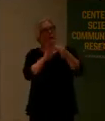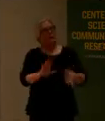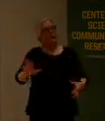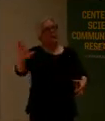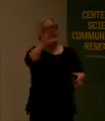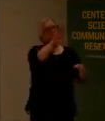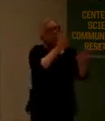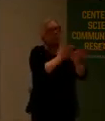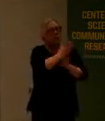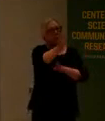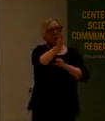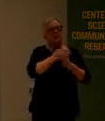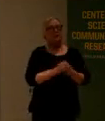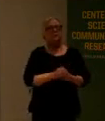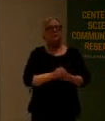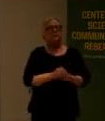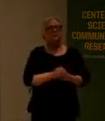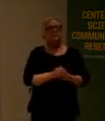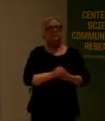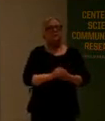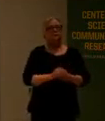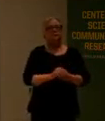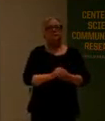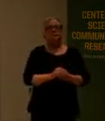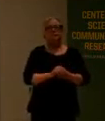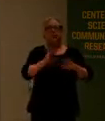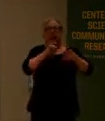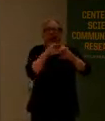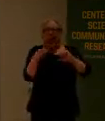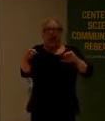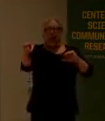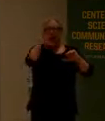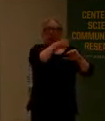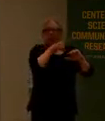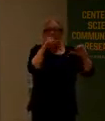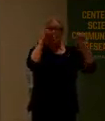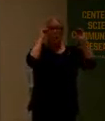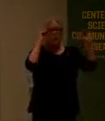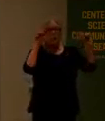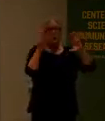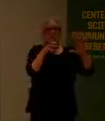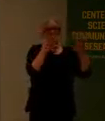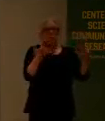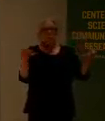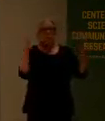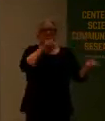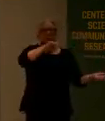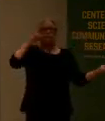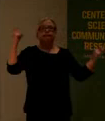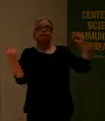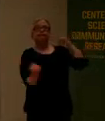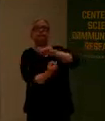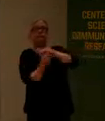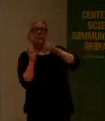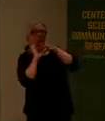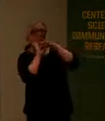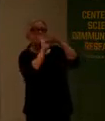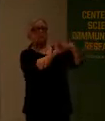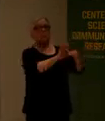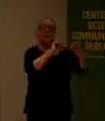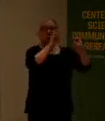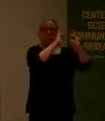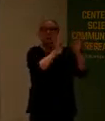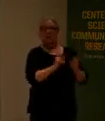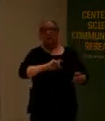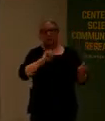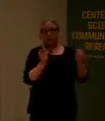Completely leverage your whole infrastructure if you can, but just adding even an aim is a key way with which to start to address